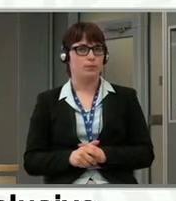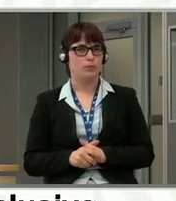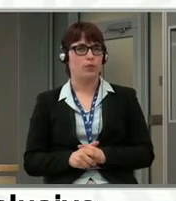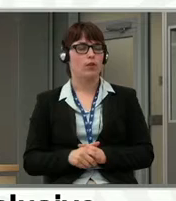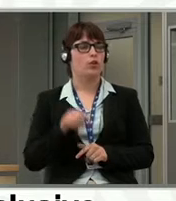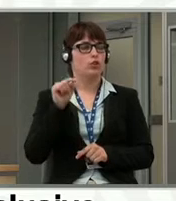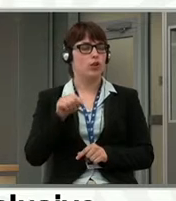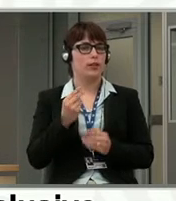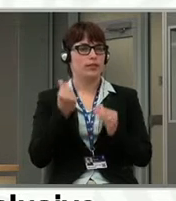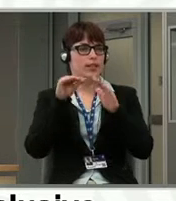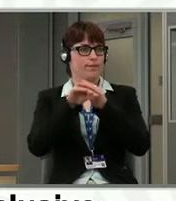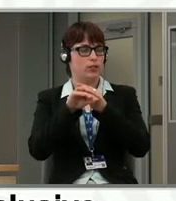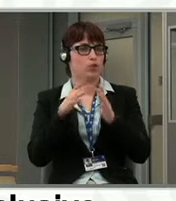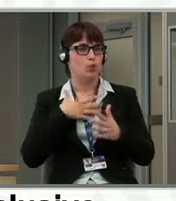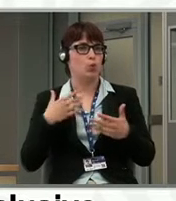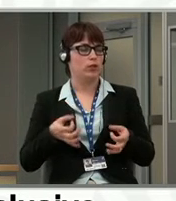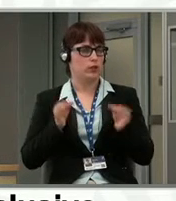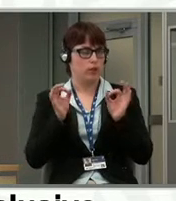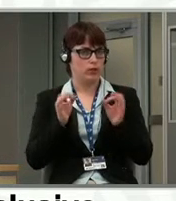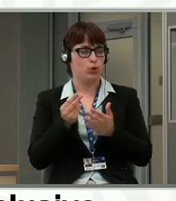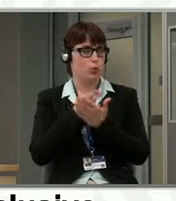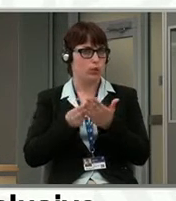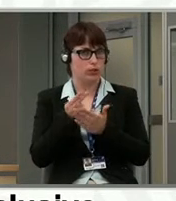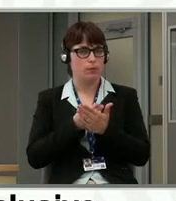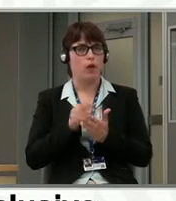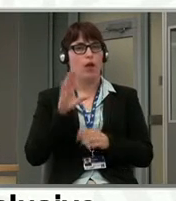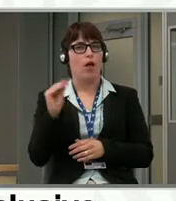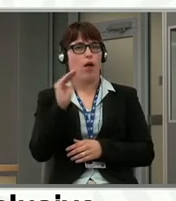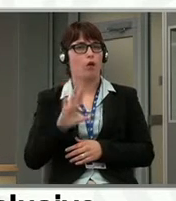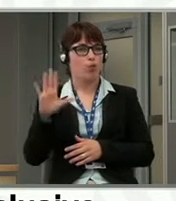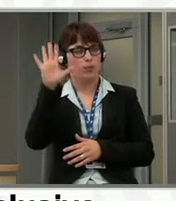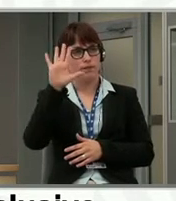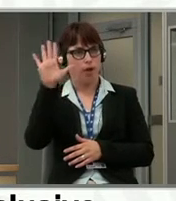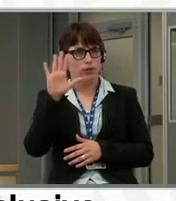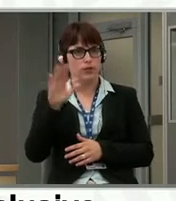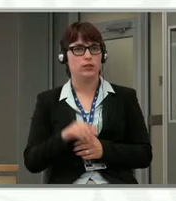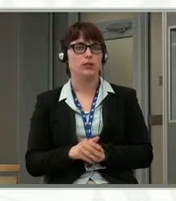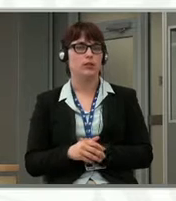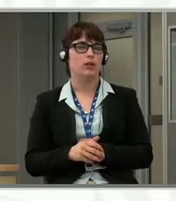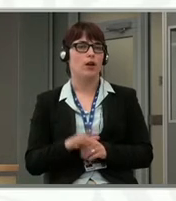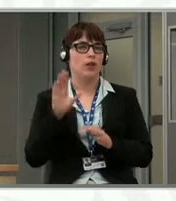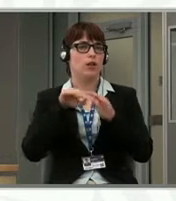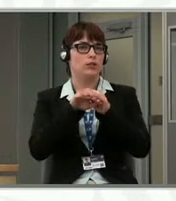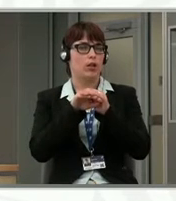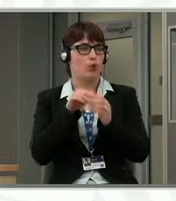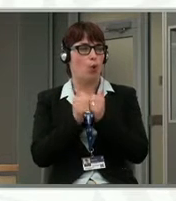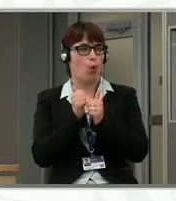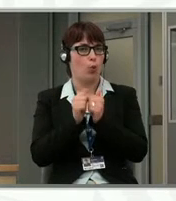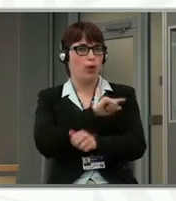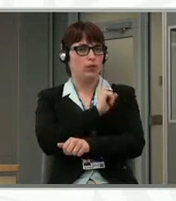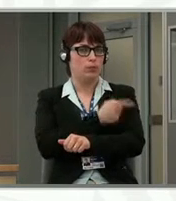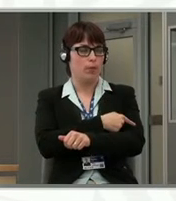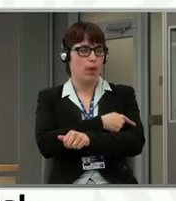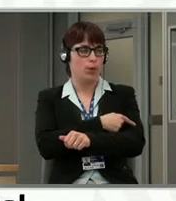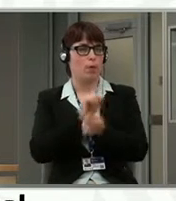social activity increases, and investments are made in the human capital. These investments are important for the